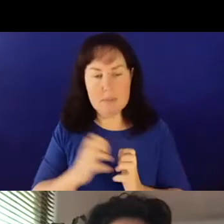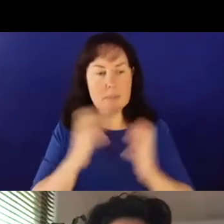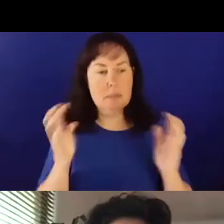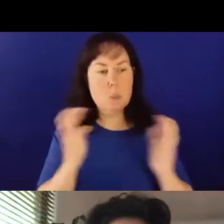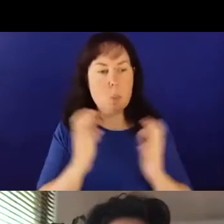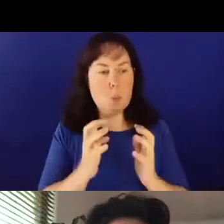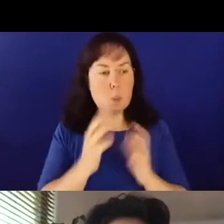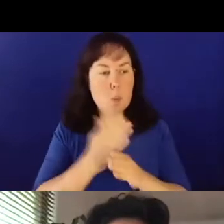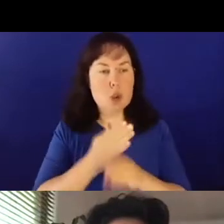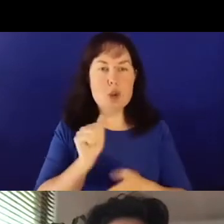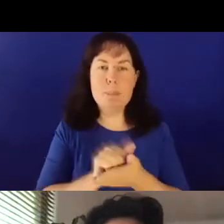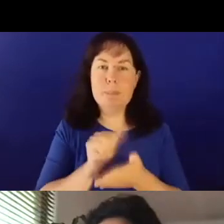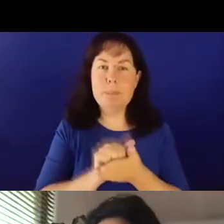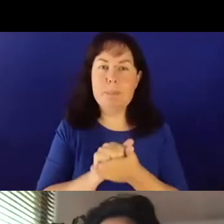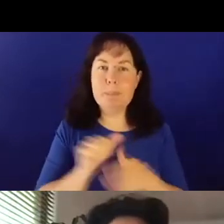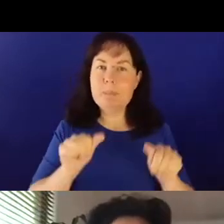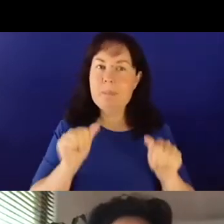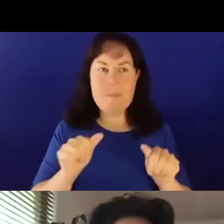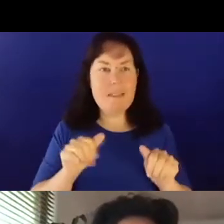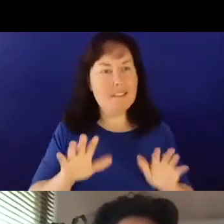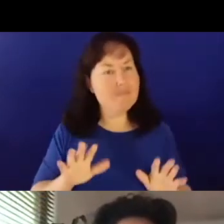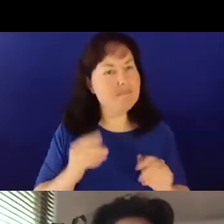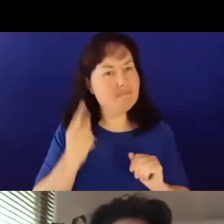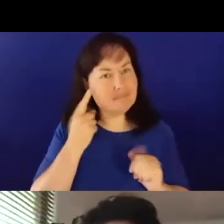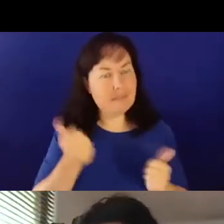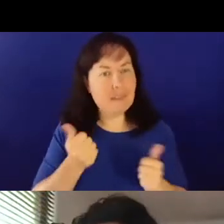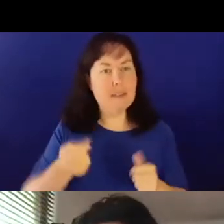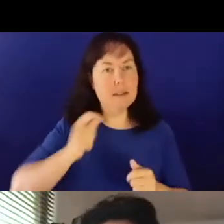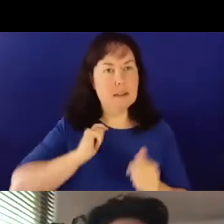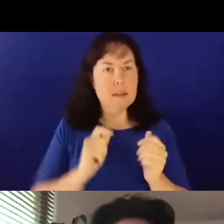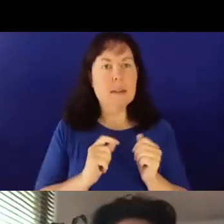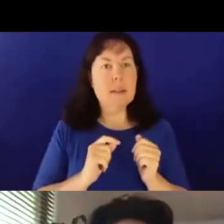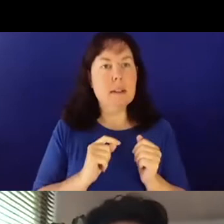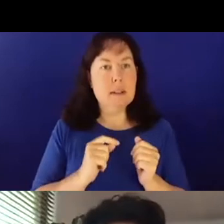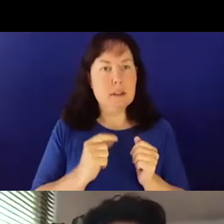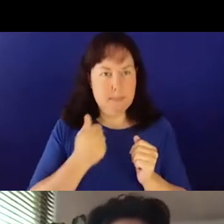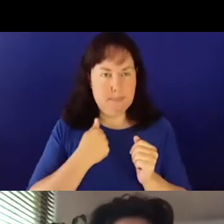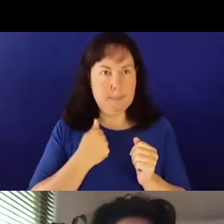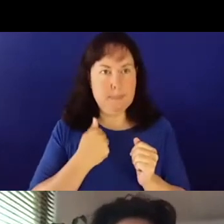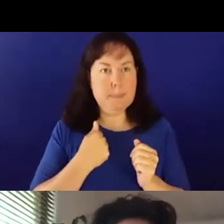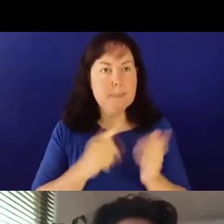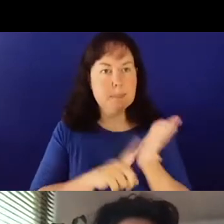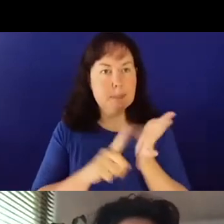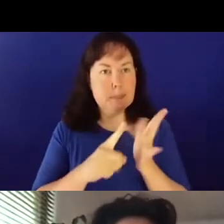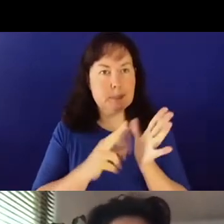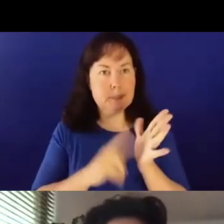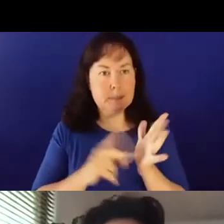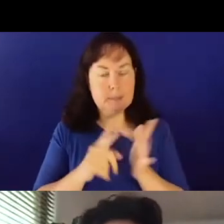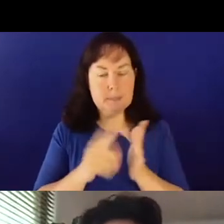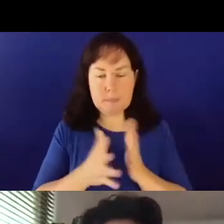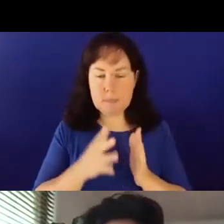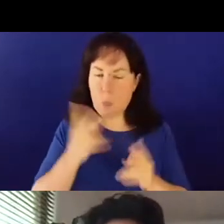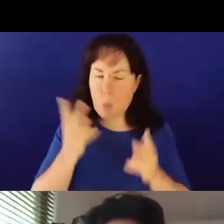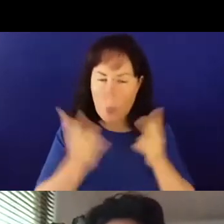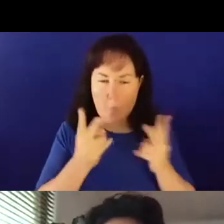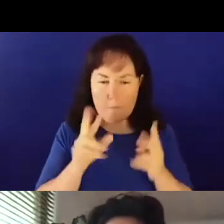That's me, Lee. No, great. I think that just to tag on the end of that, Kaya, is that authenticity and specificity